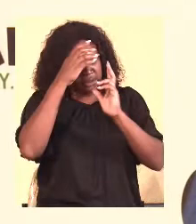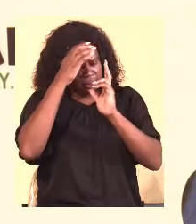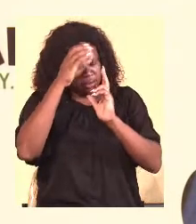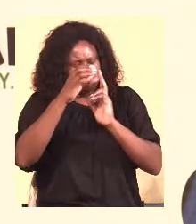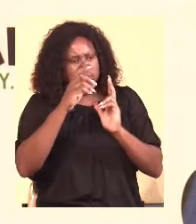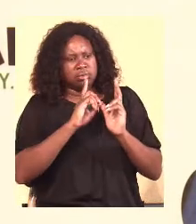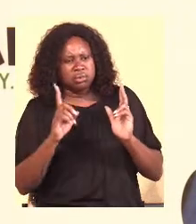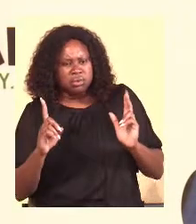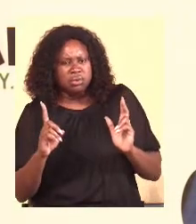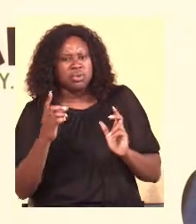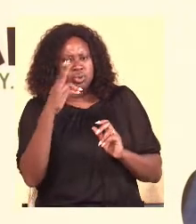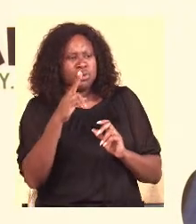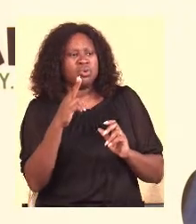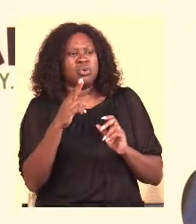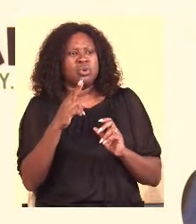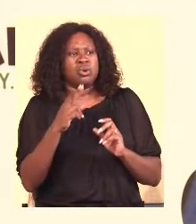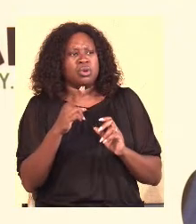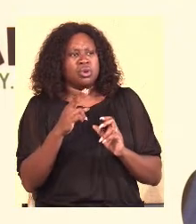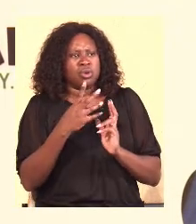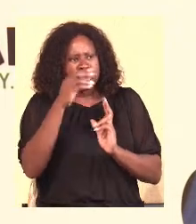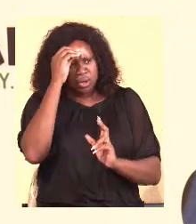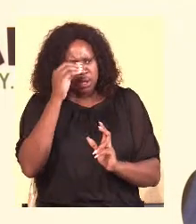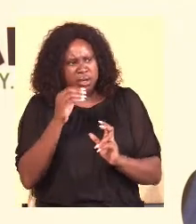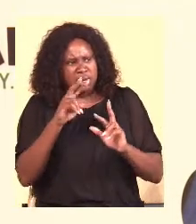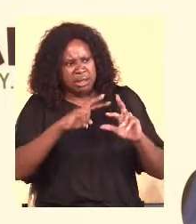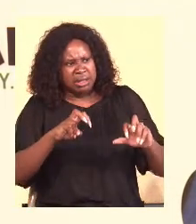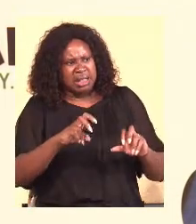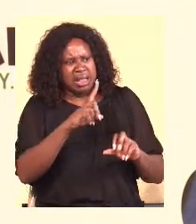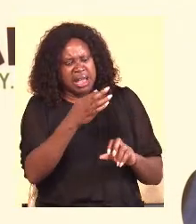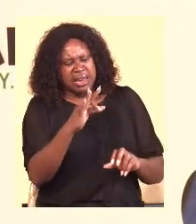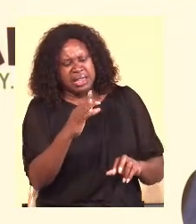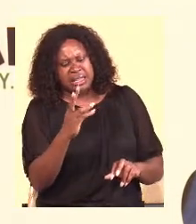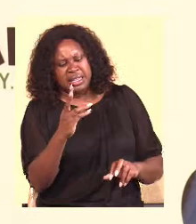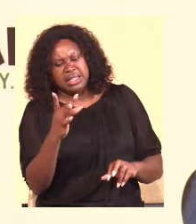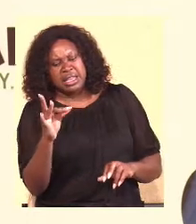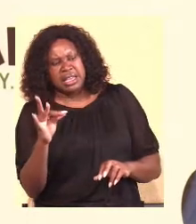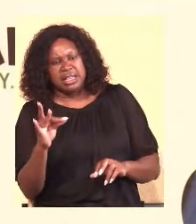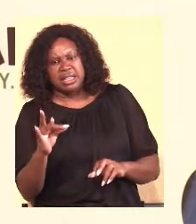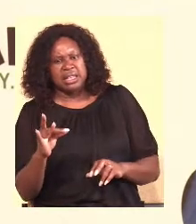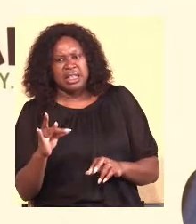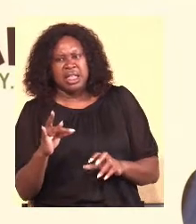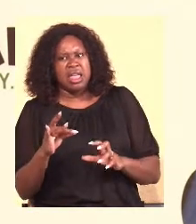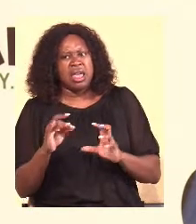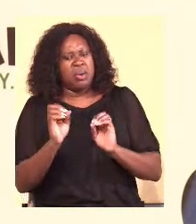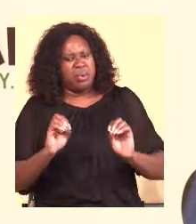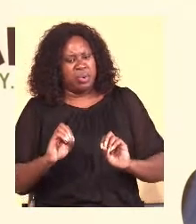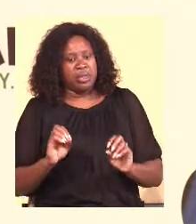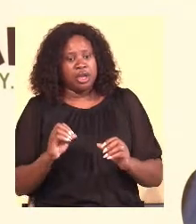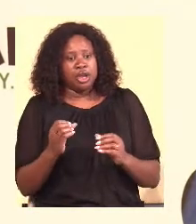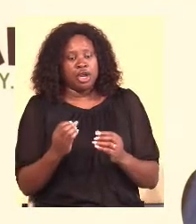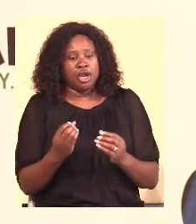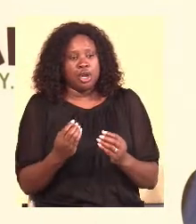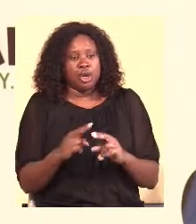ask students to cite books that was published in 1968, because those would not be available. They need to be using latest